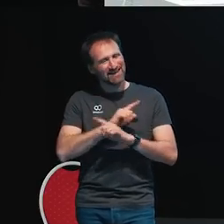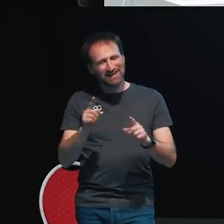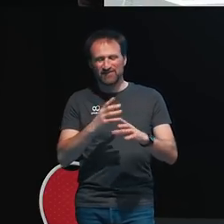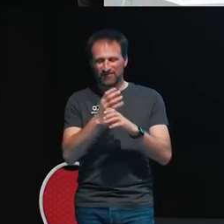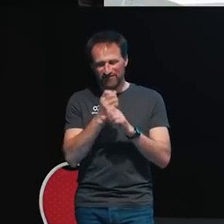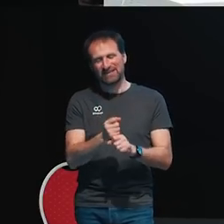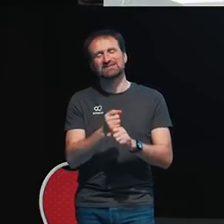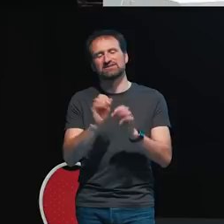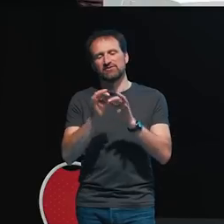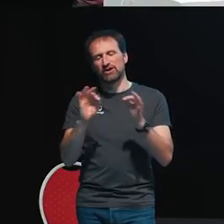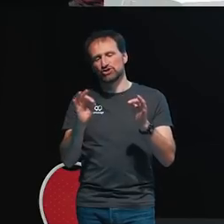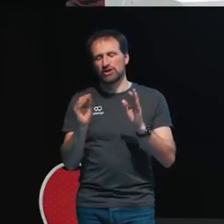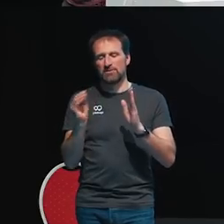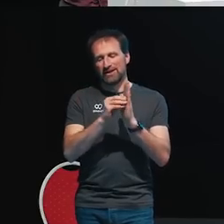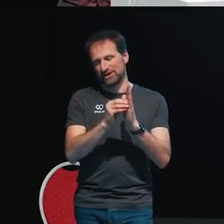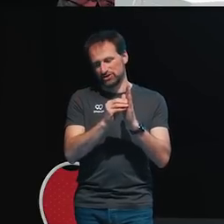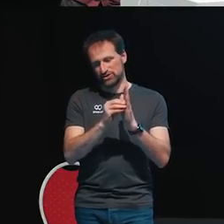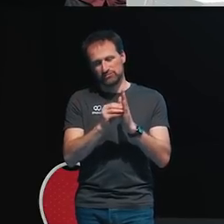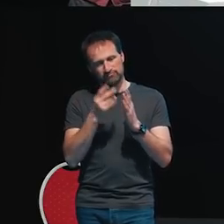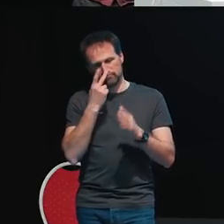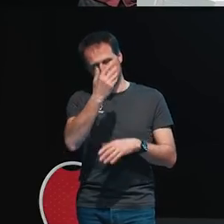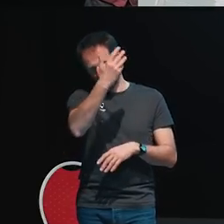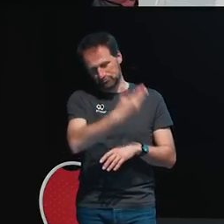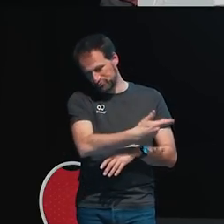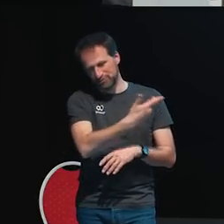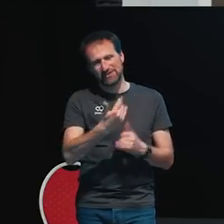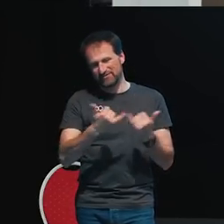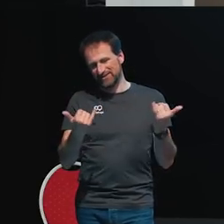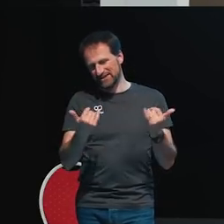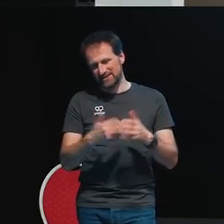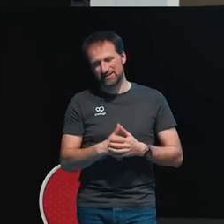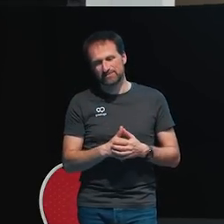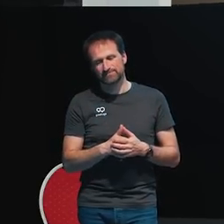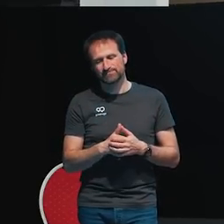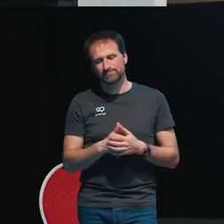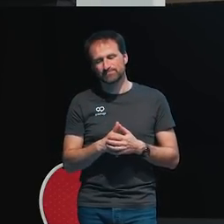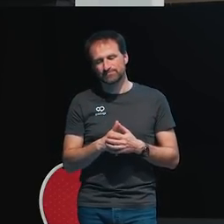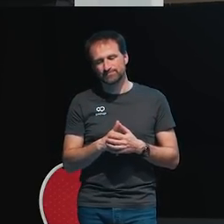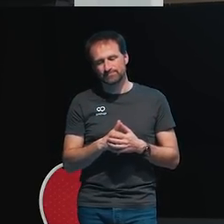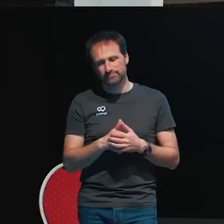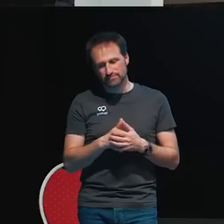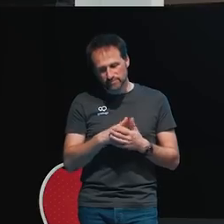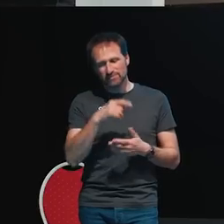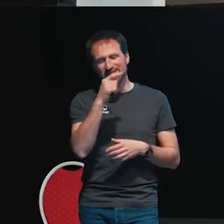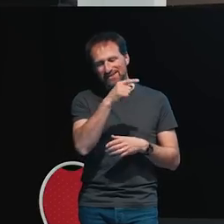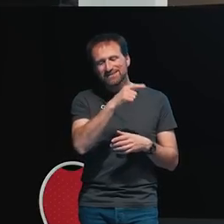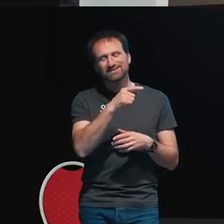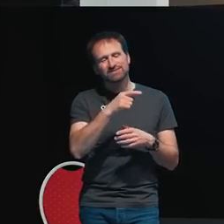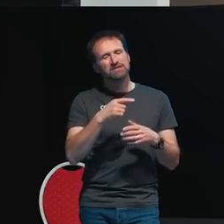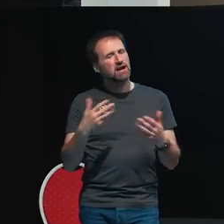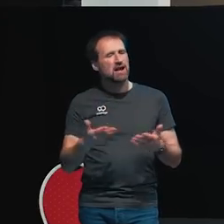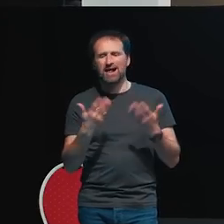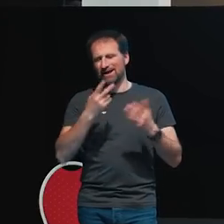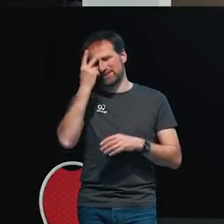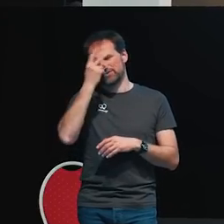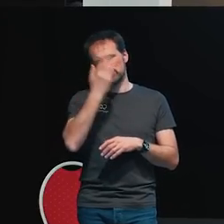down here. So we'll see how that plays out. But it's easier to understand, it's relatively easy